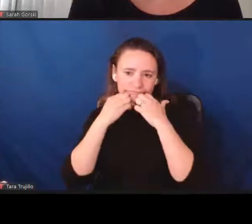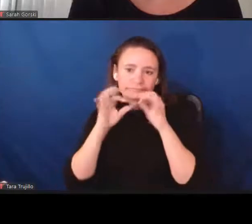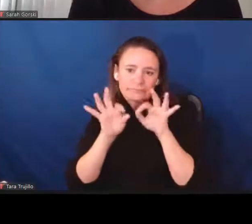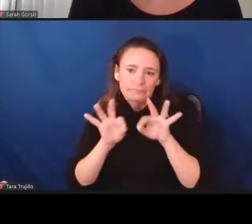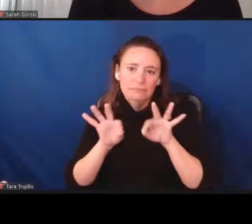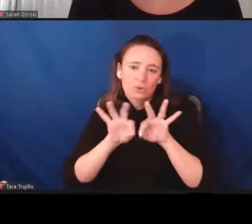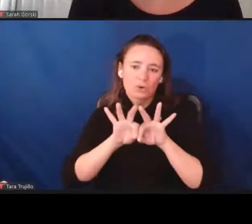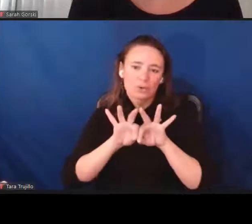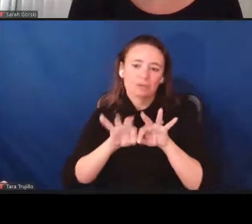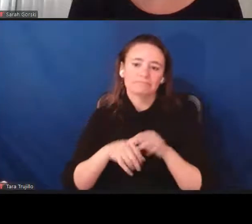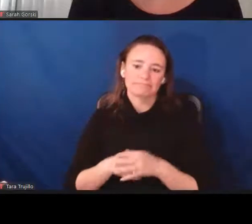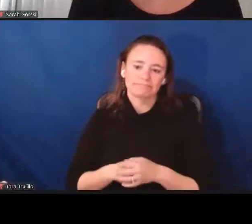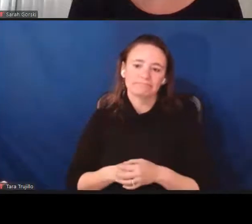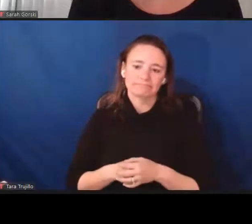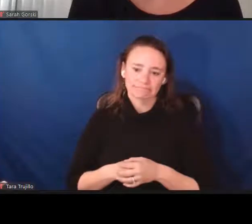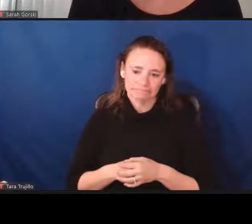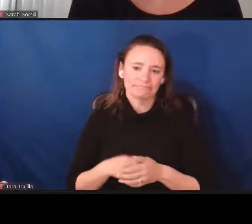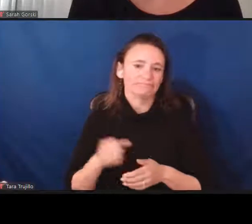important to you.